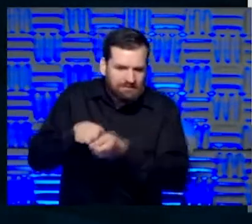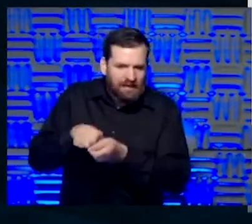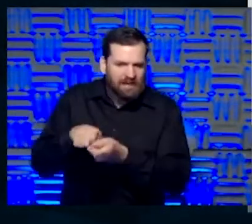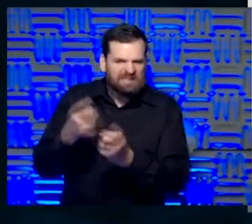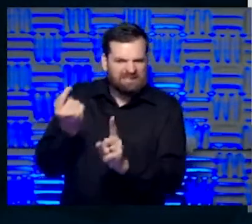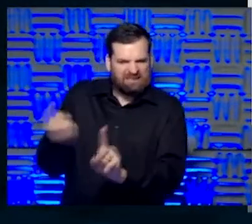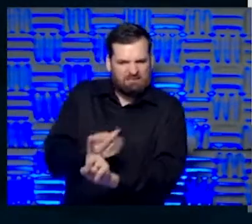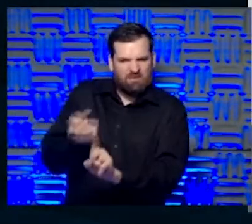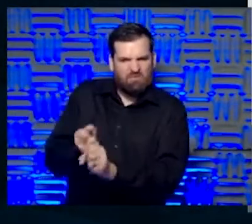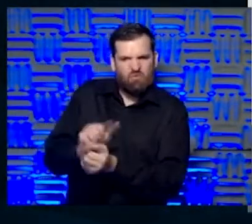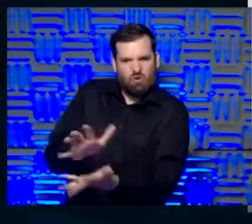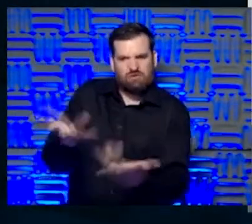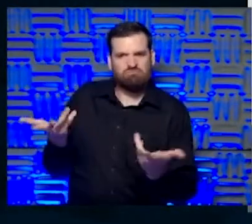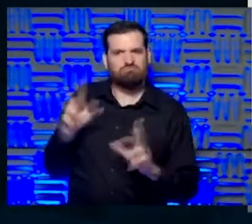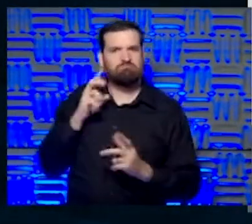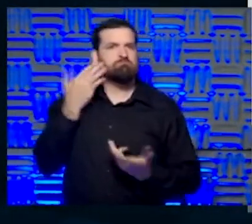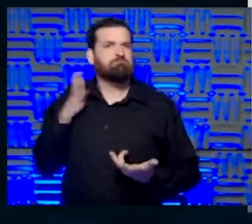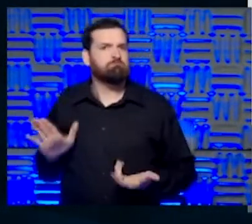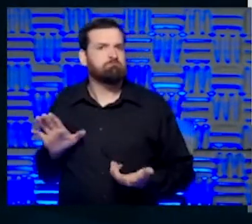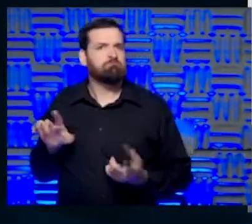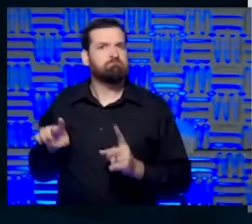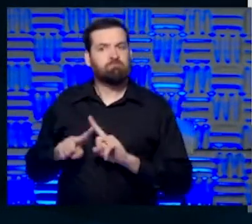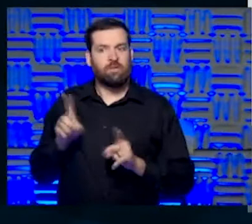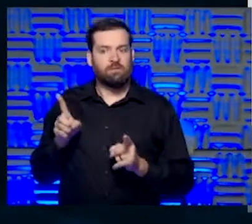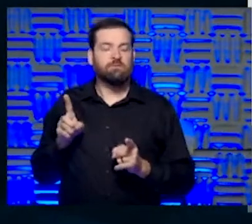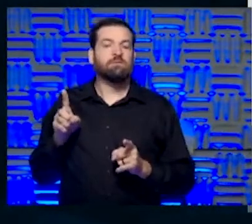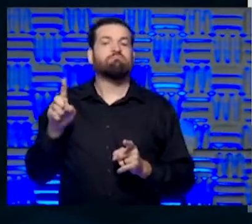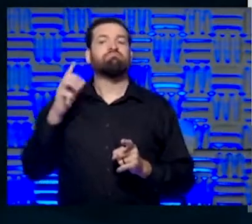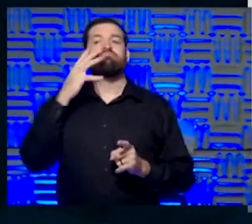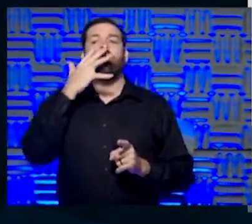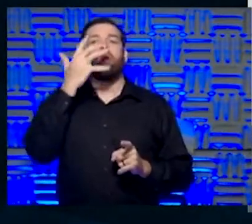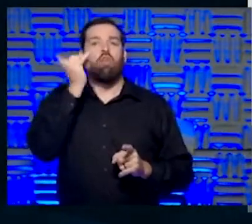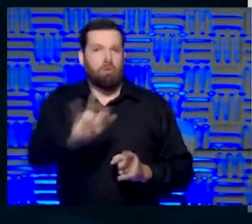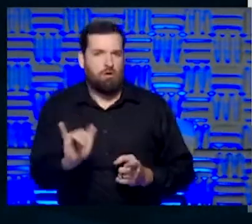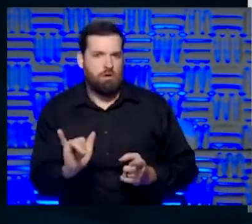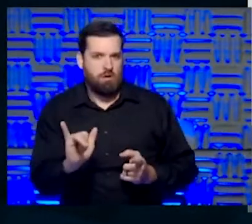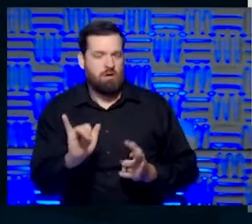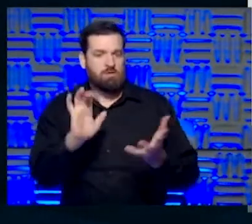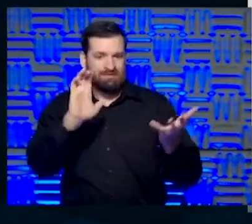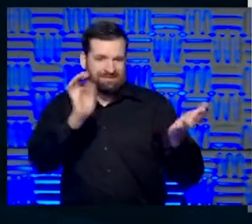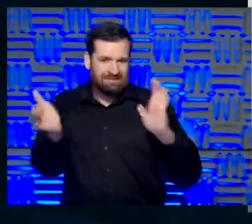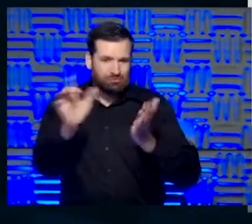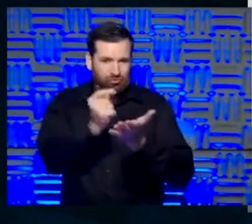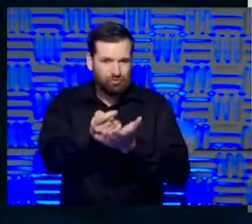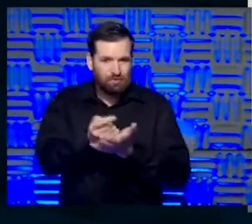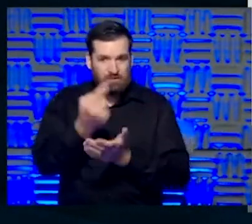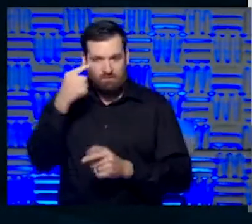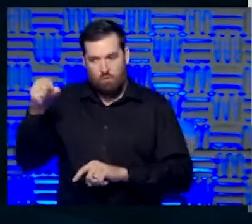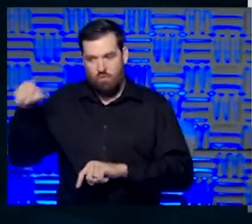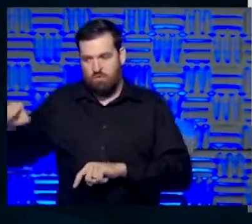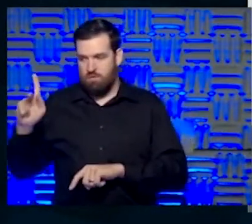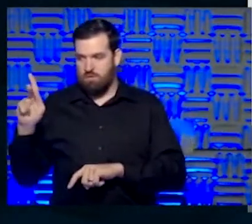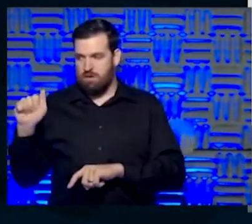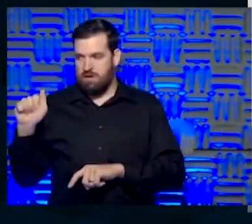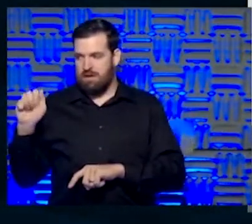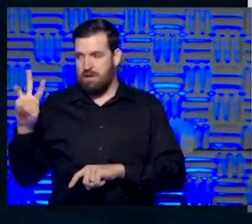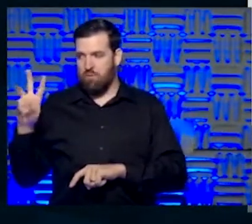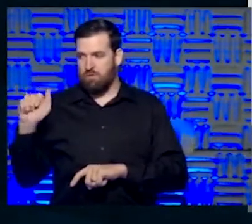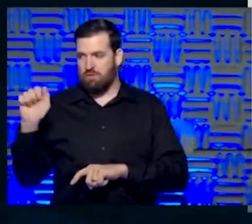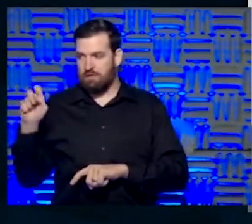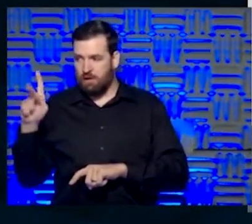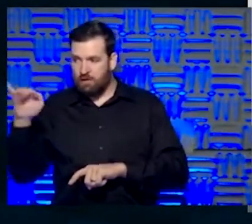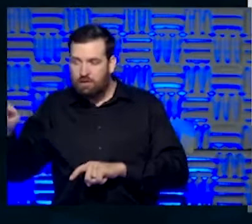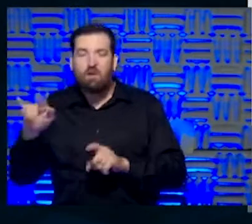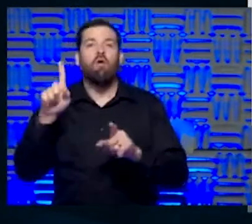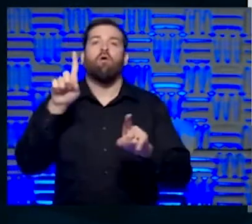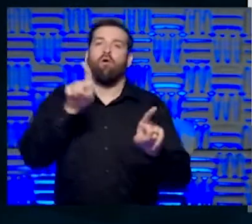something is. And it appears that the similar treatments that we use for Kawasaki disease also help